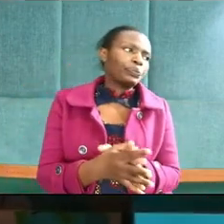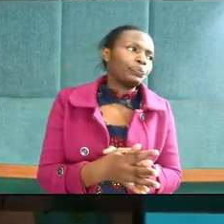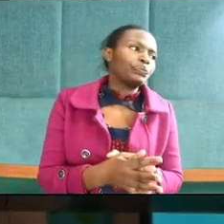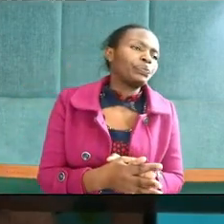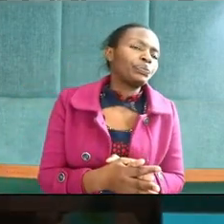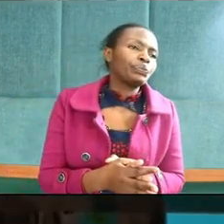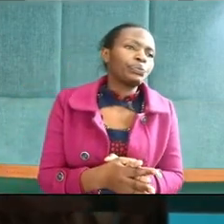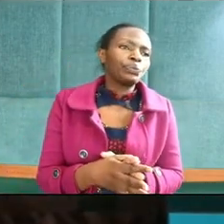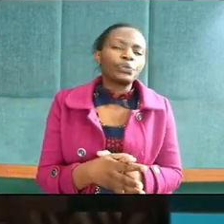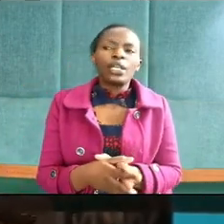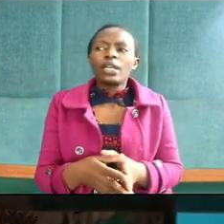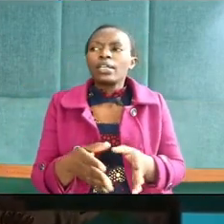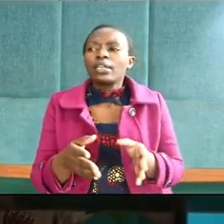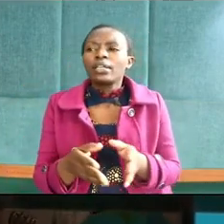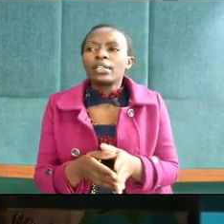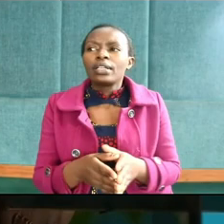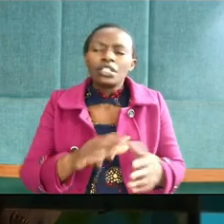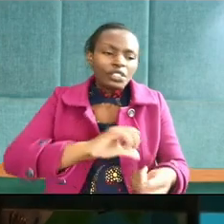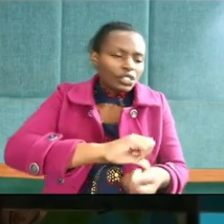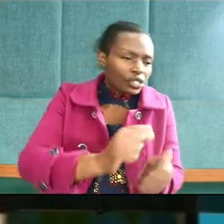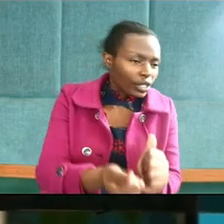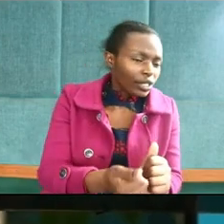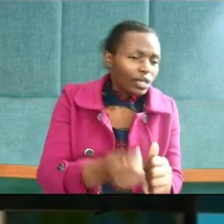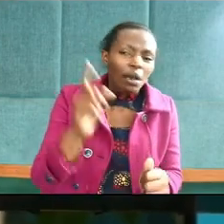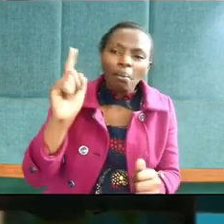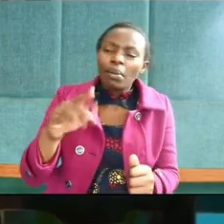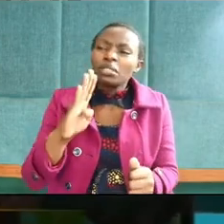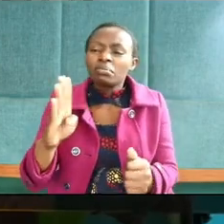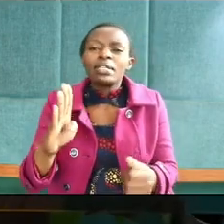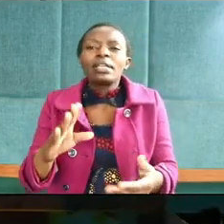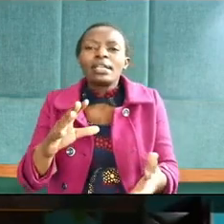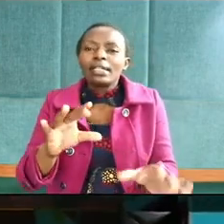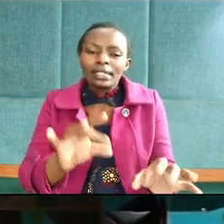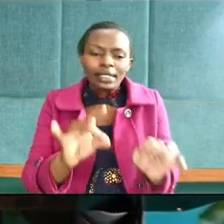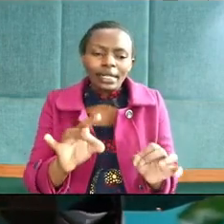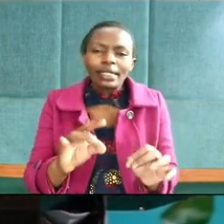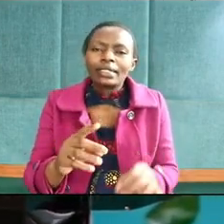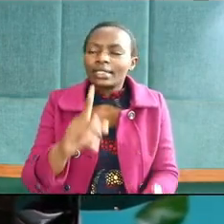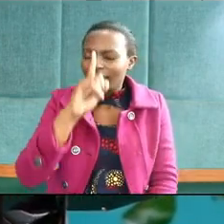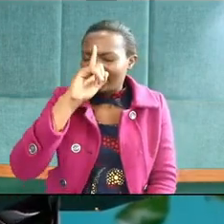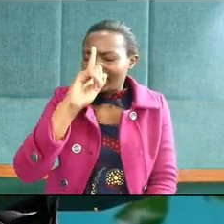sisters, church must be taken seriously. Number two,